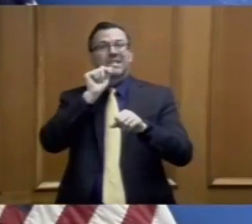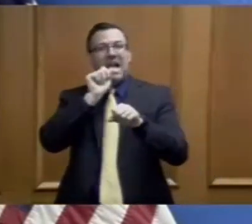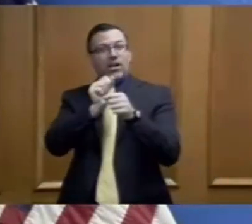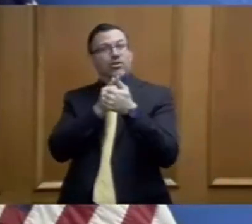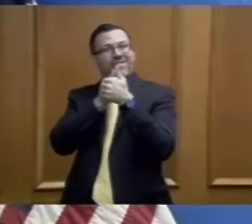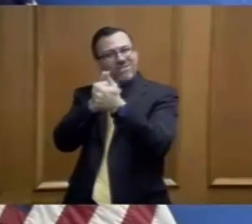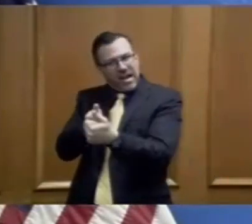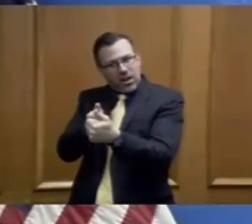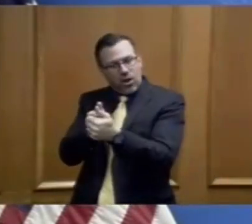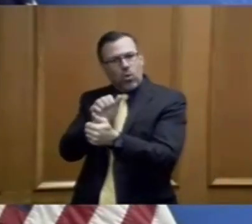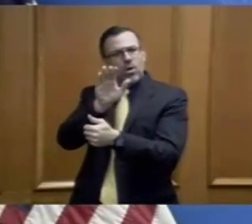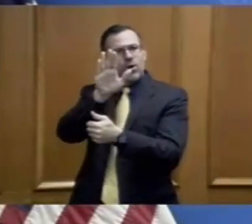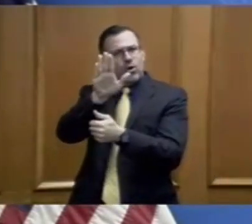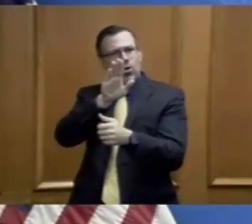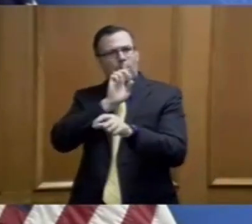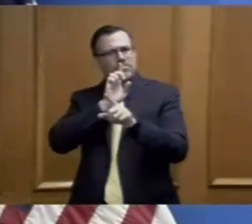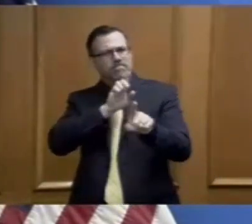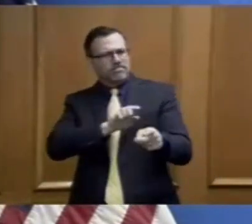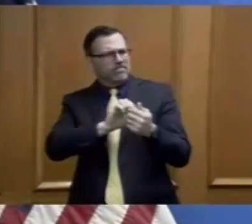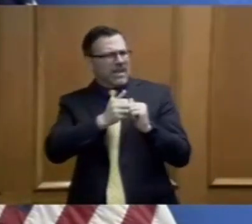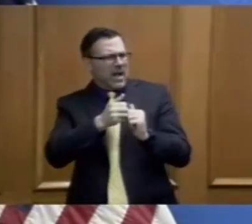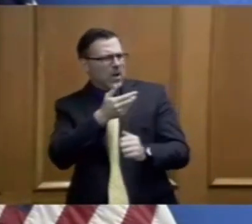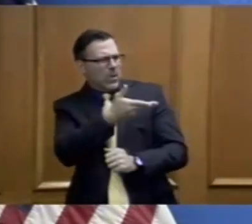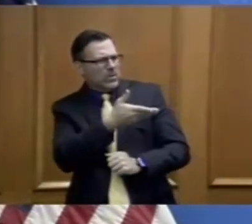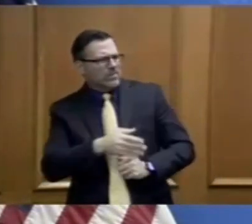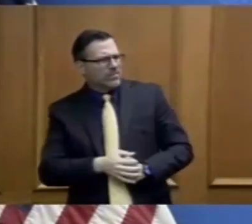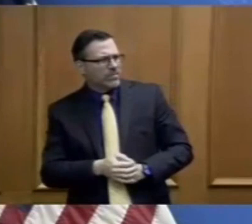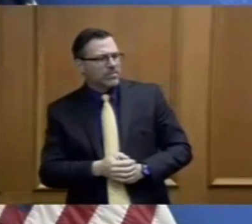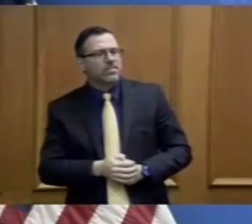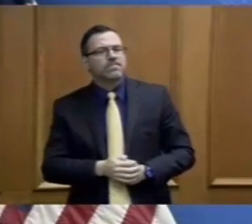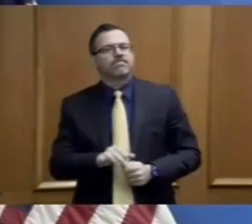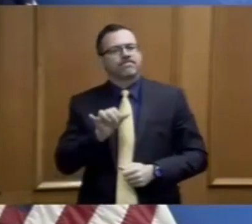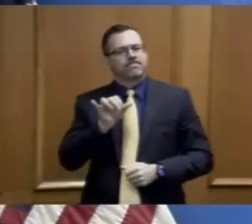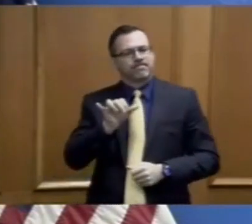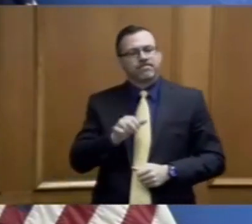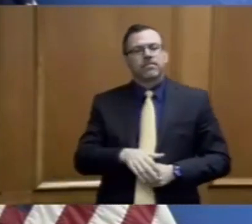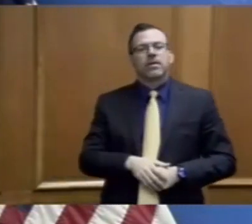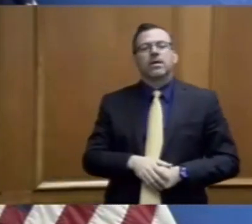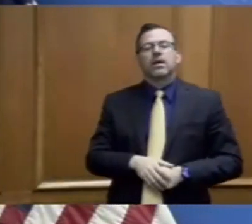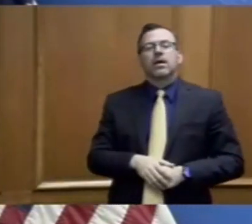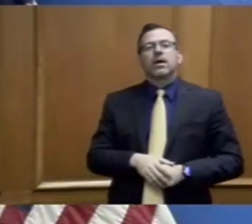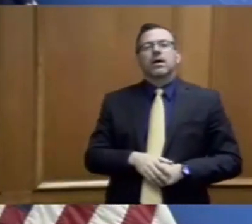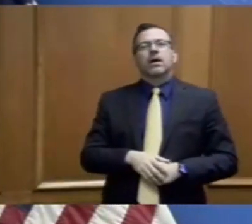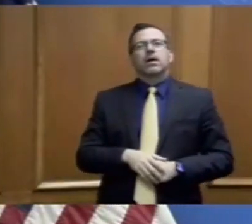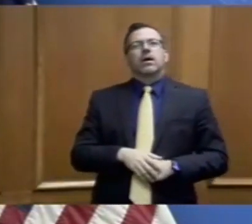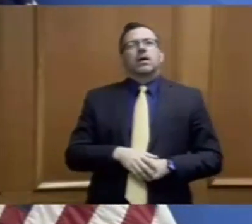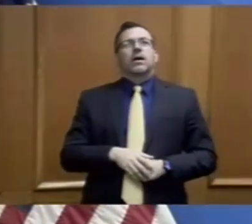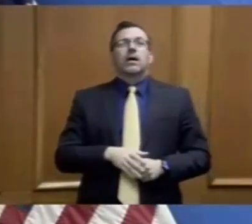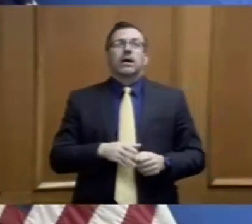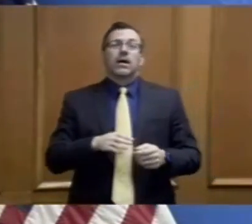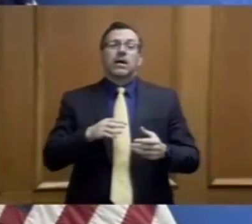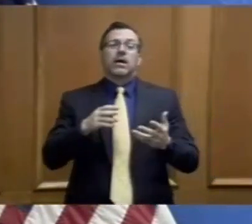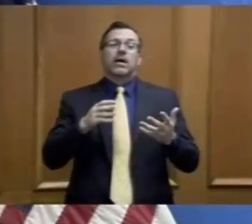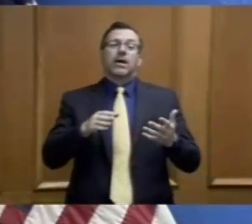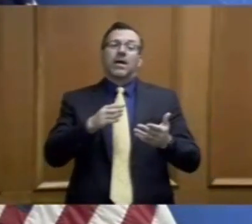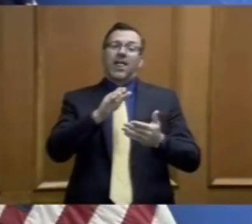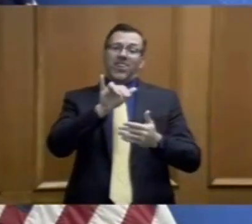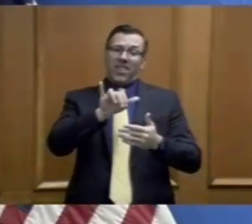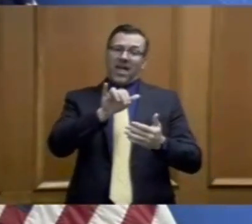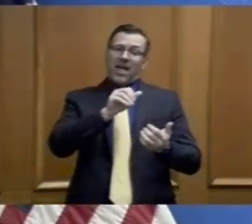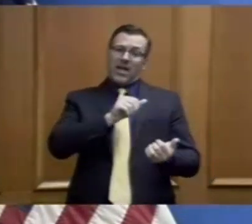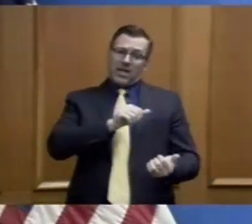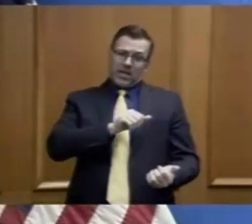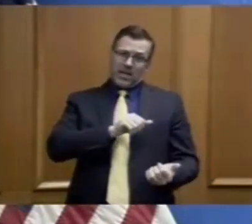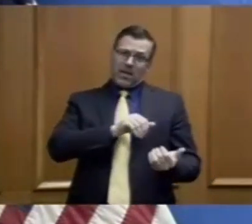practices? You know, part of this whole approach, Kim, is the